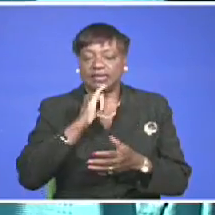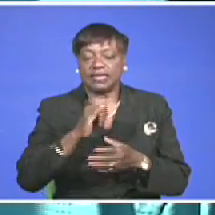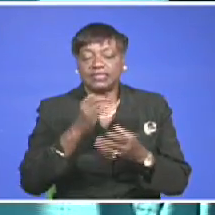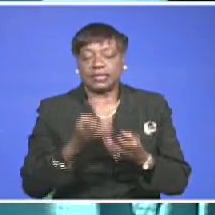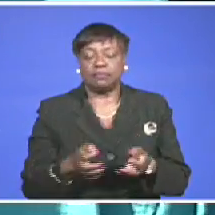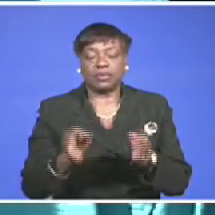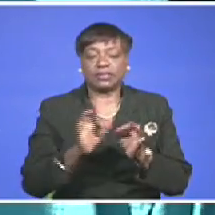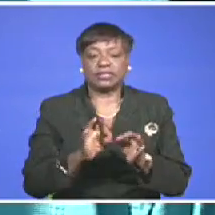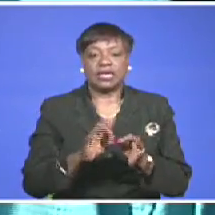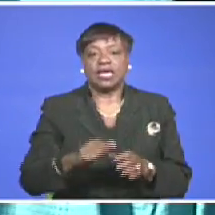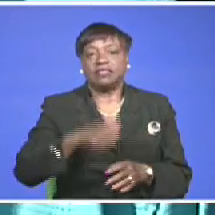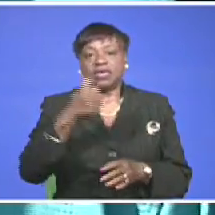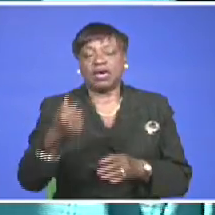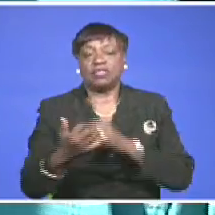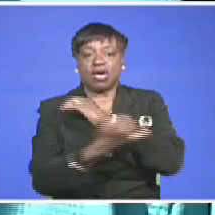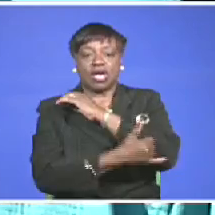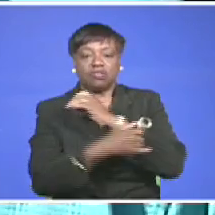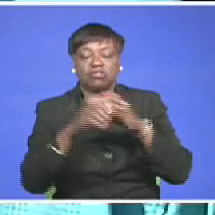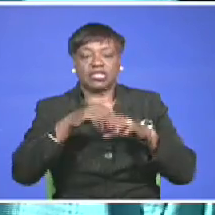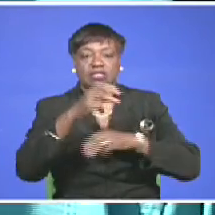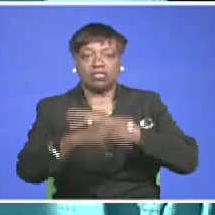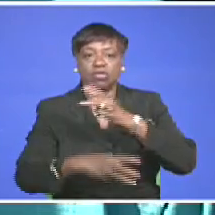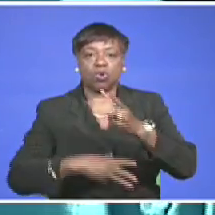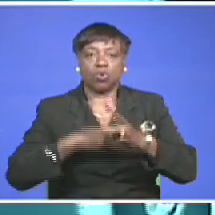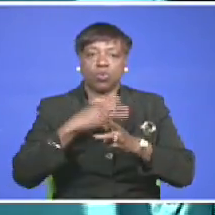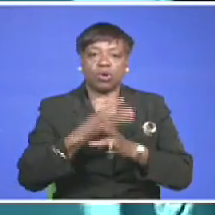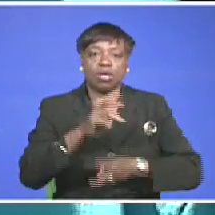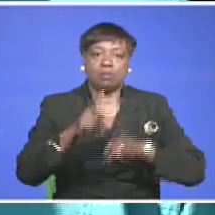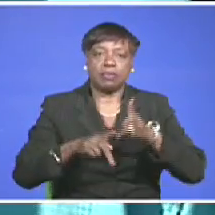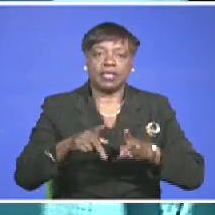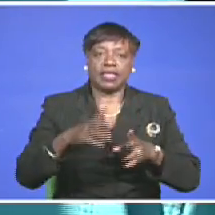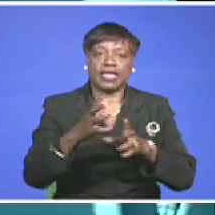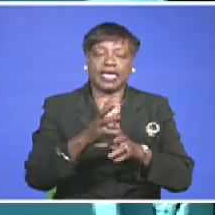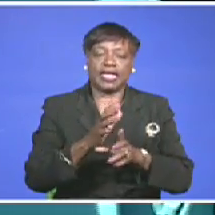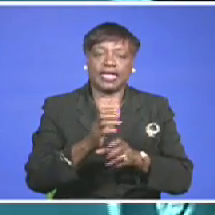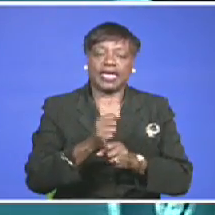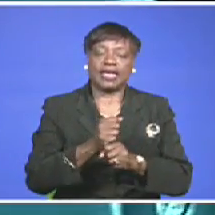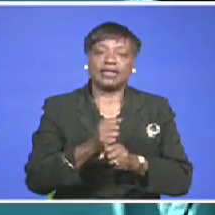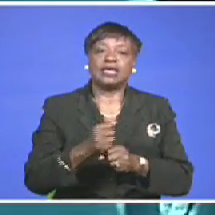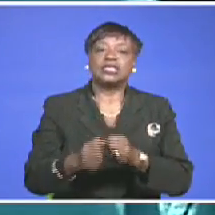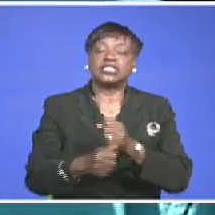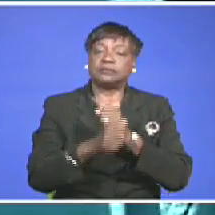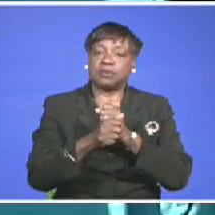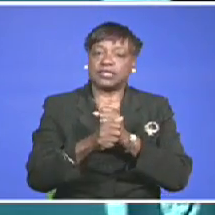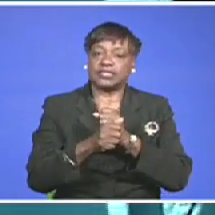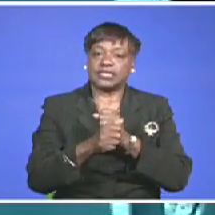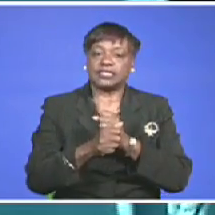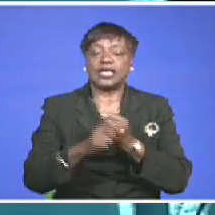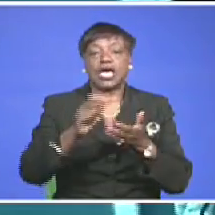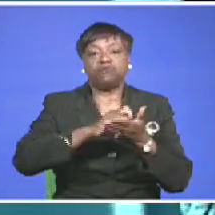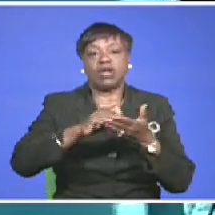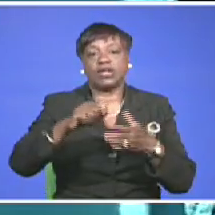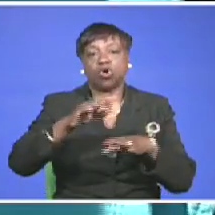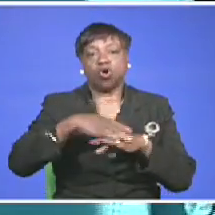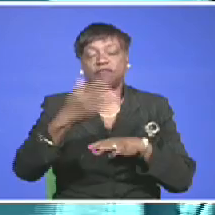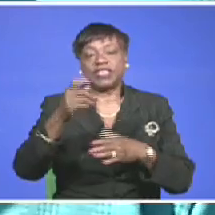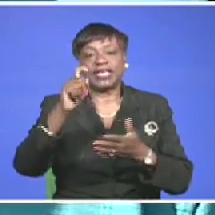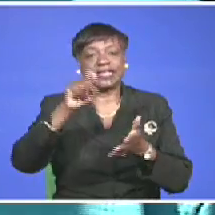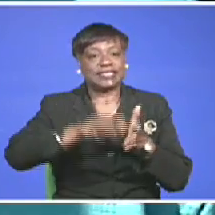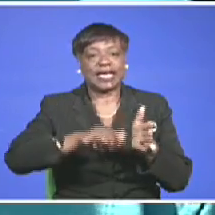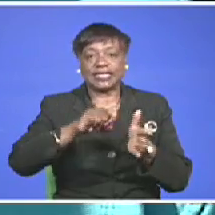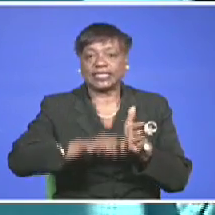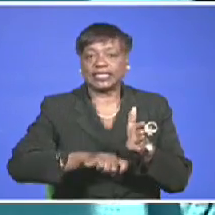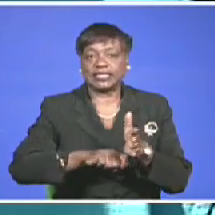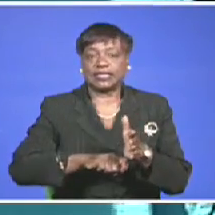people can go and get sponsors because they can write it off against taxes and sponsor athletes in different parts of the world. You know, that's one of the